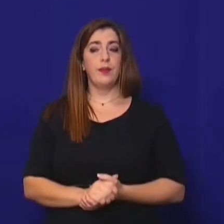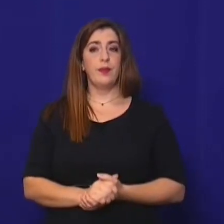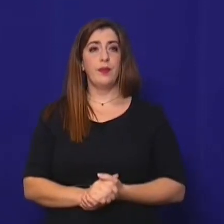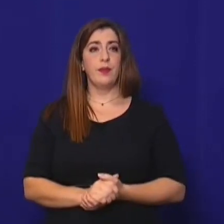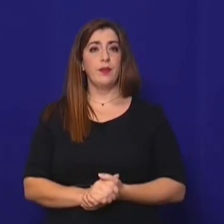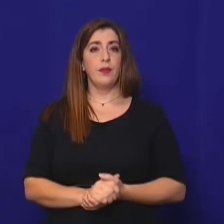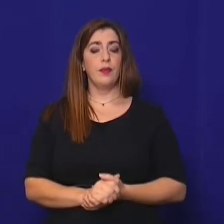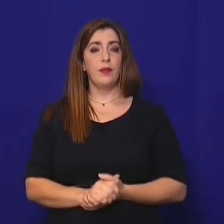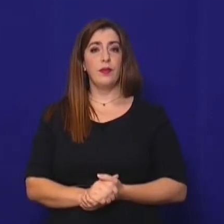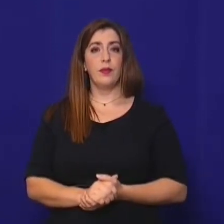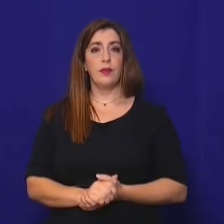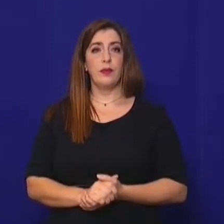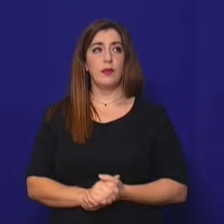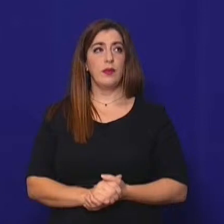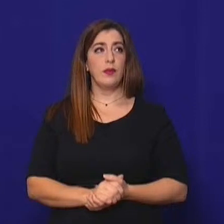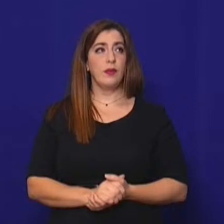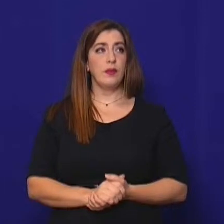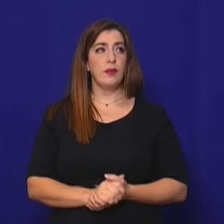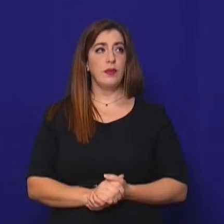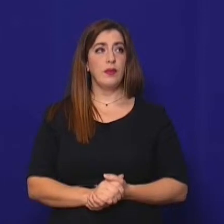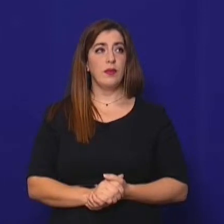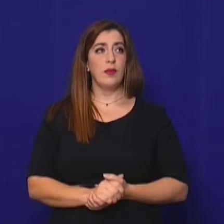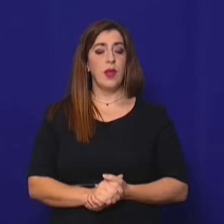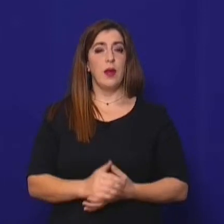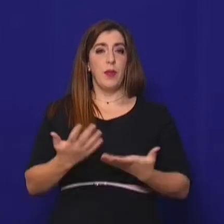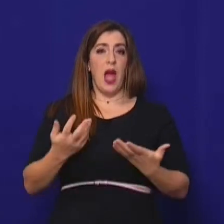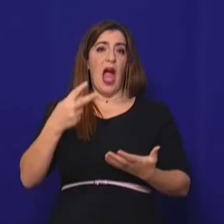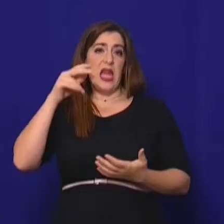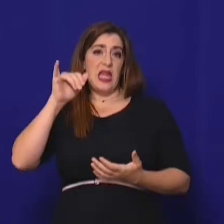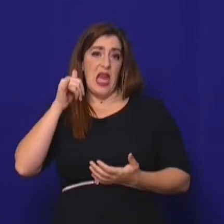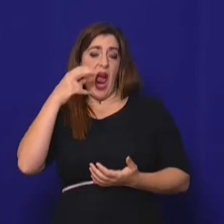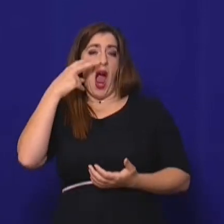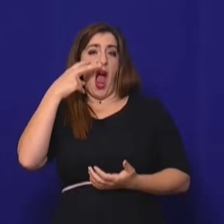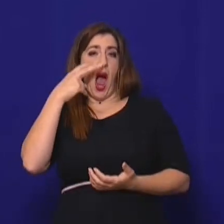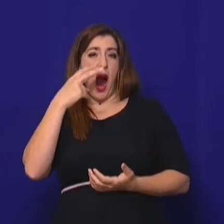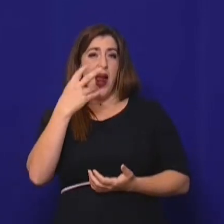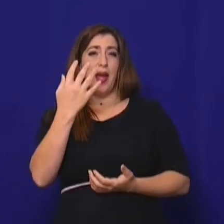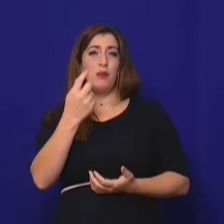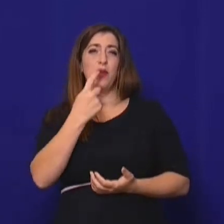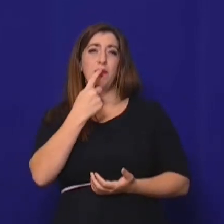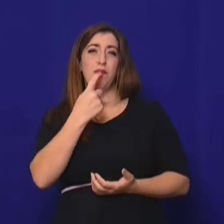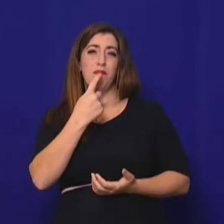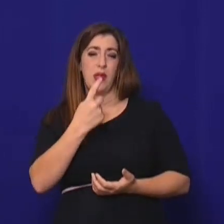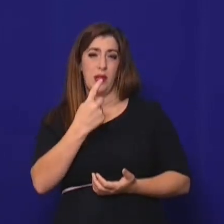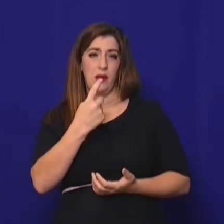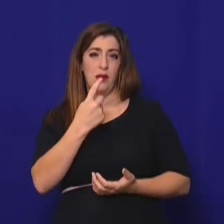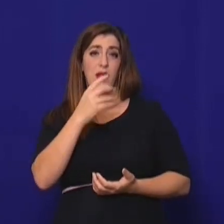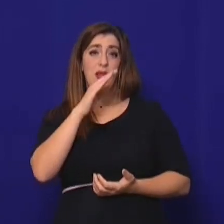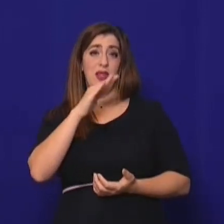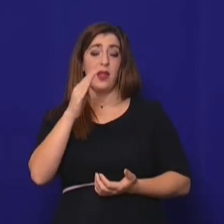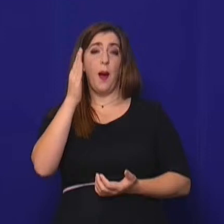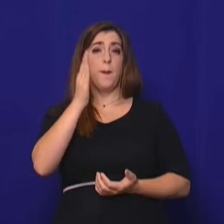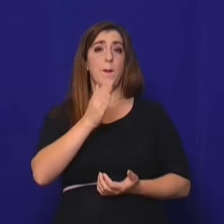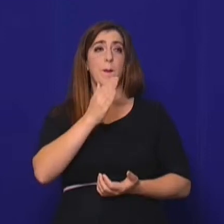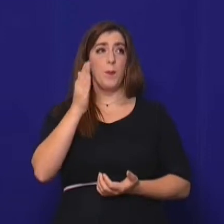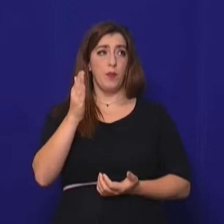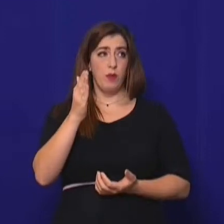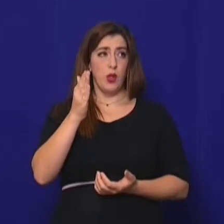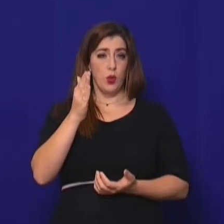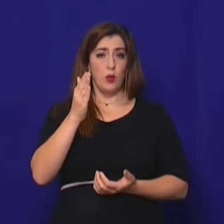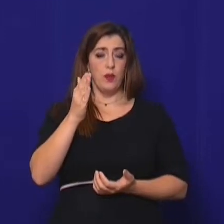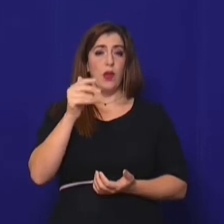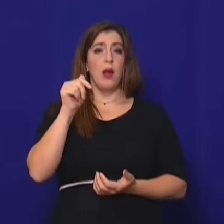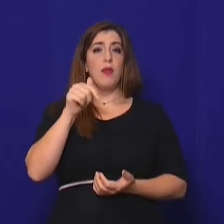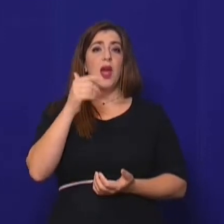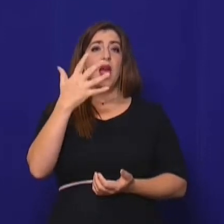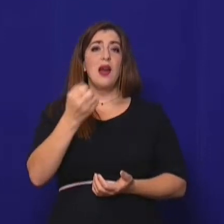Infatti l-maġġor parti tal-każijiet jekk tħares lejn l-etajiet li kellna qegħdin naraw li hemm dista' kbir fejn naraw